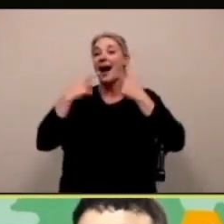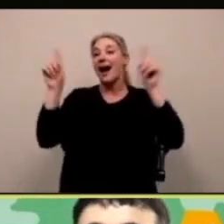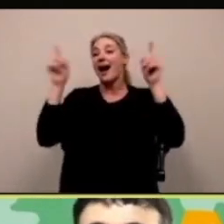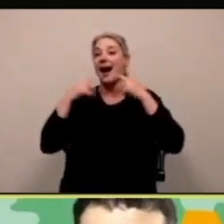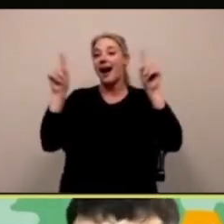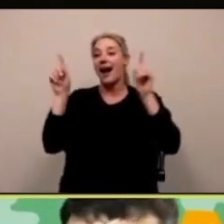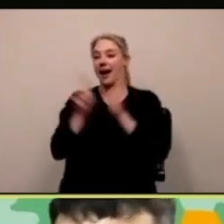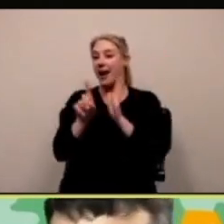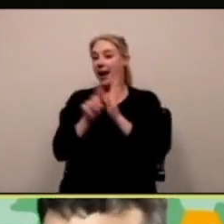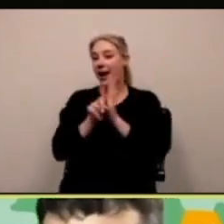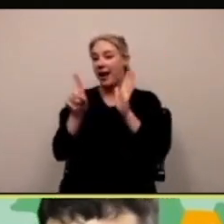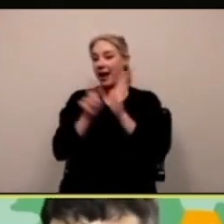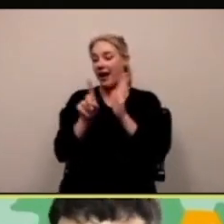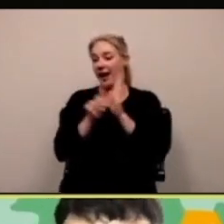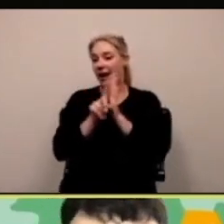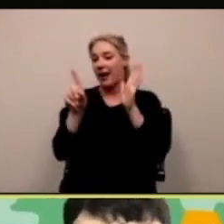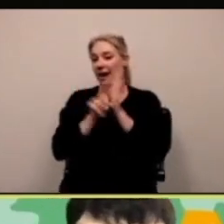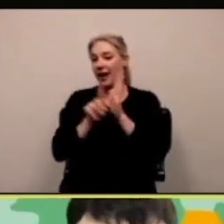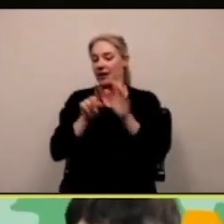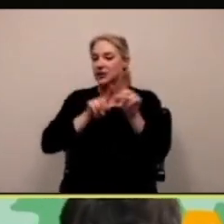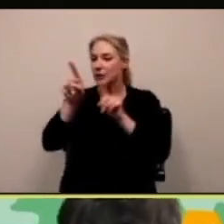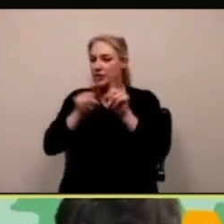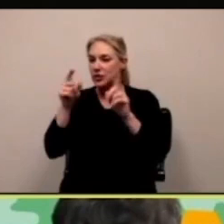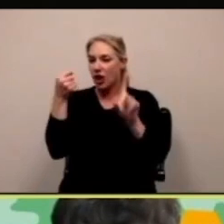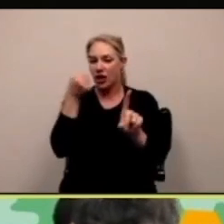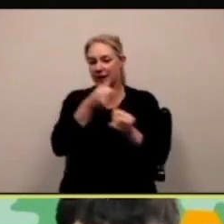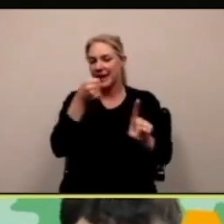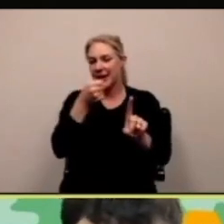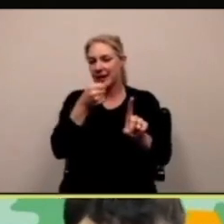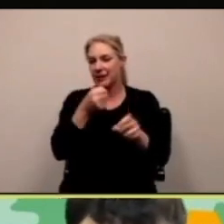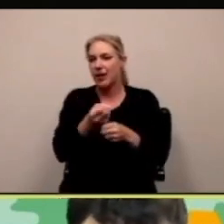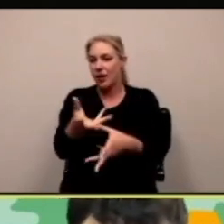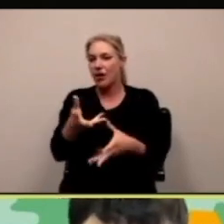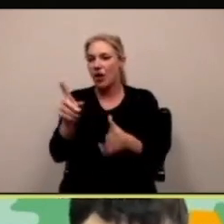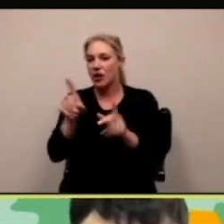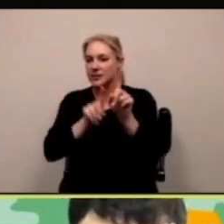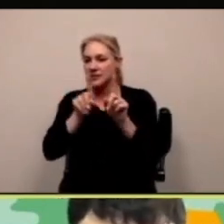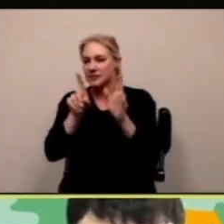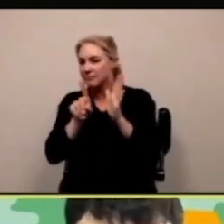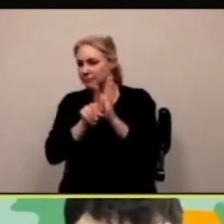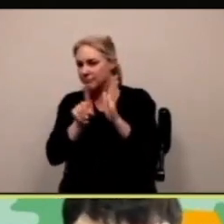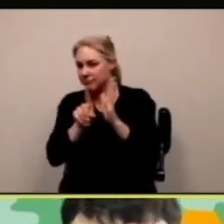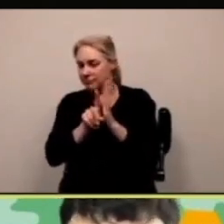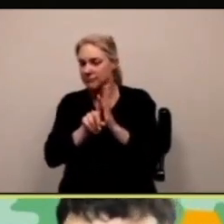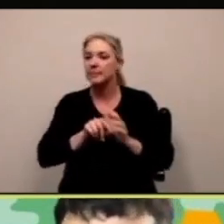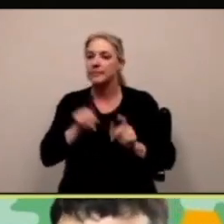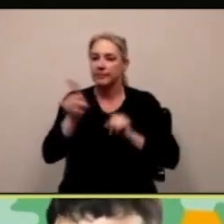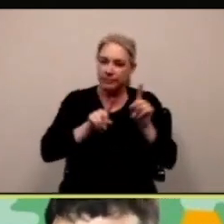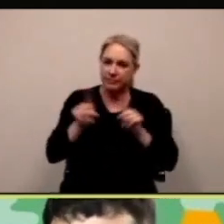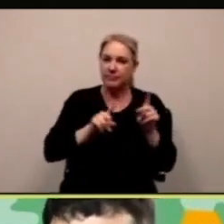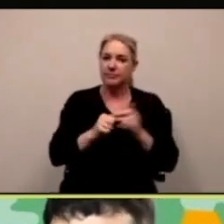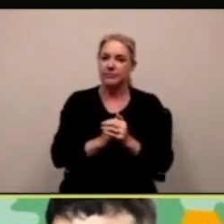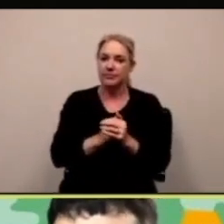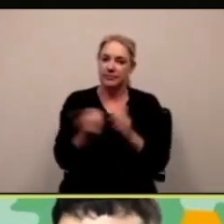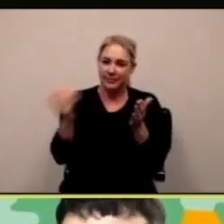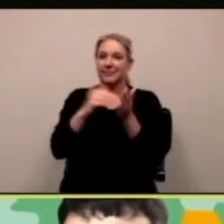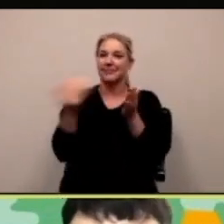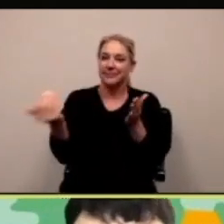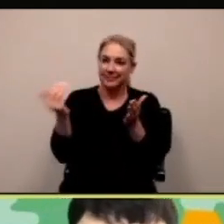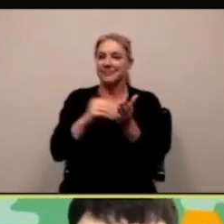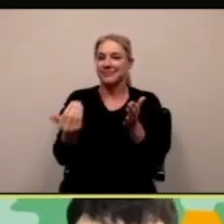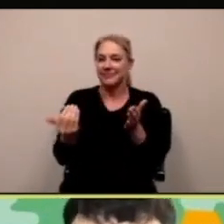Cool, and so then the star detects the collision, it spins. You can also, have the